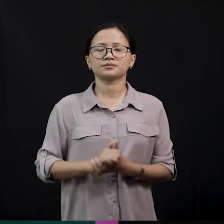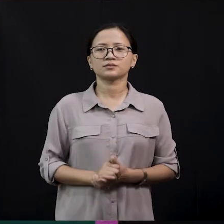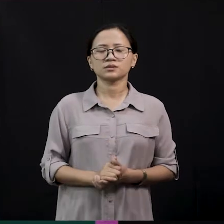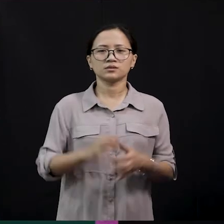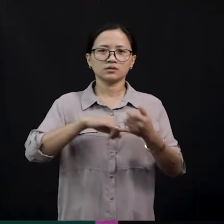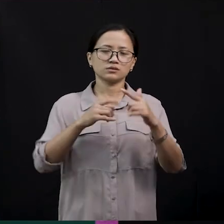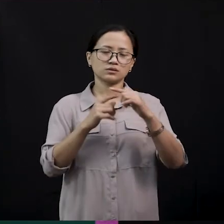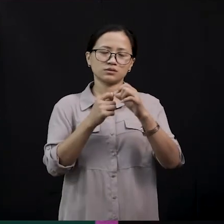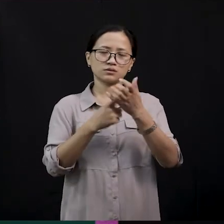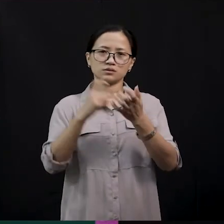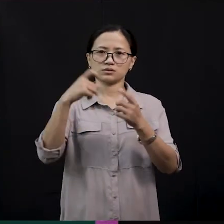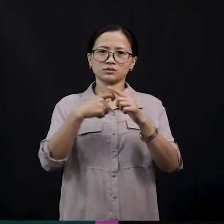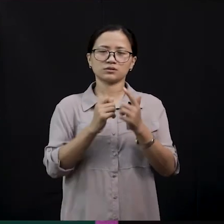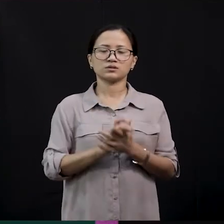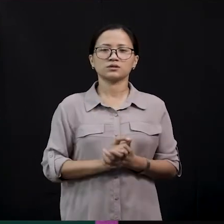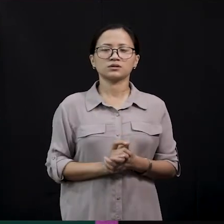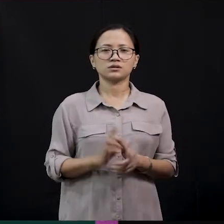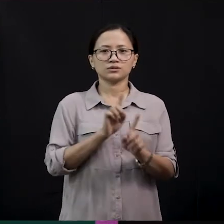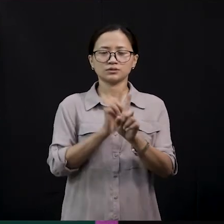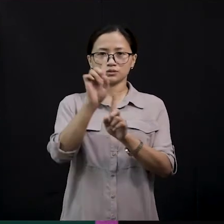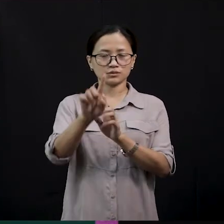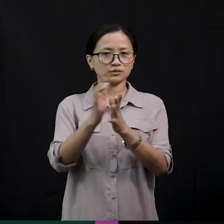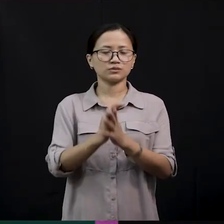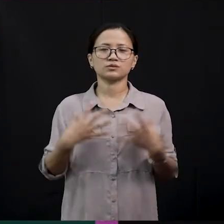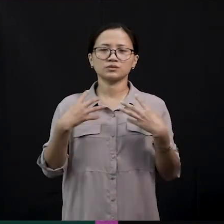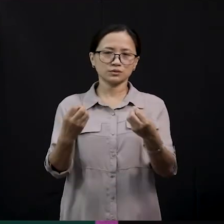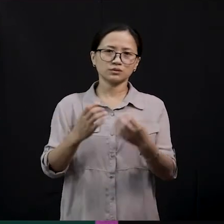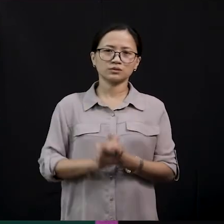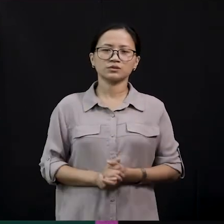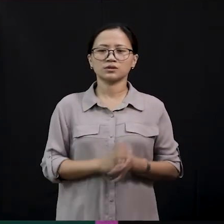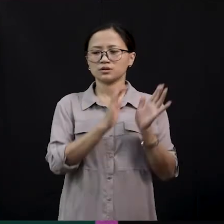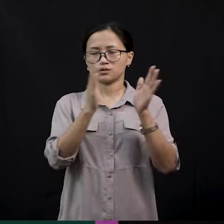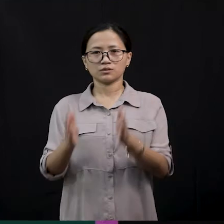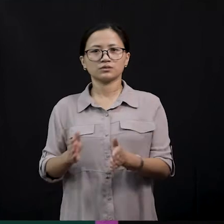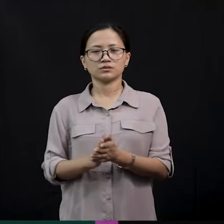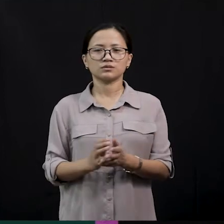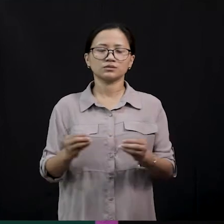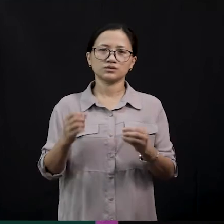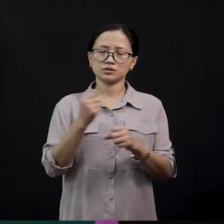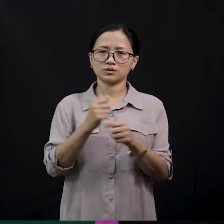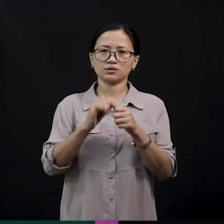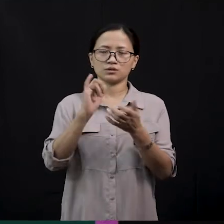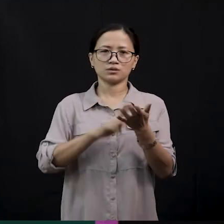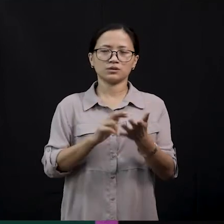to strike a bargain. He's willing to work, but is he willing to work in order to gain power?